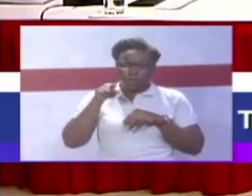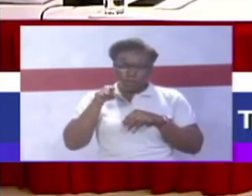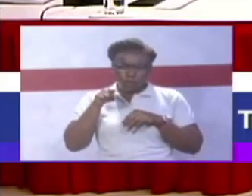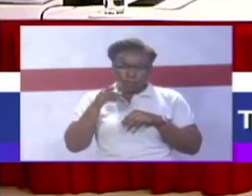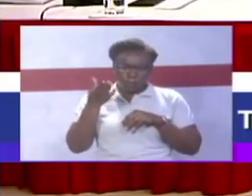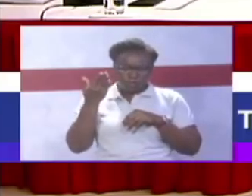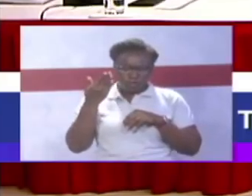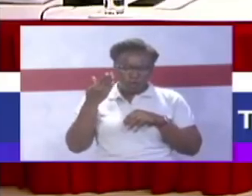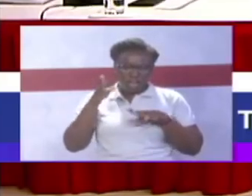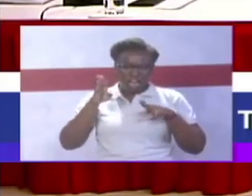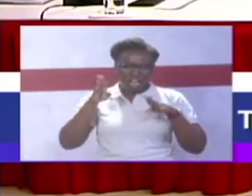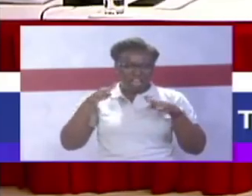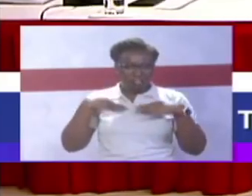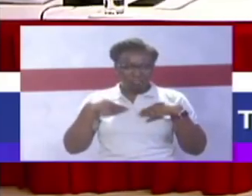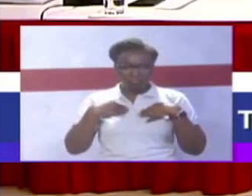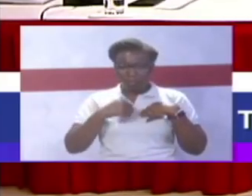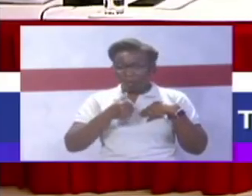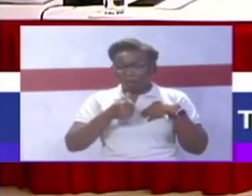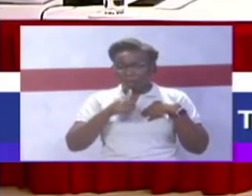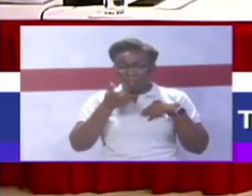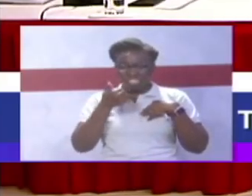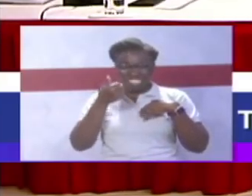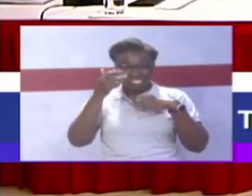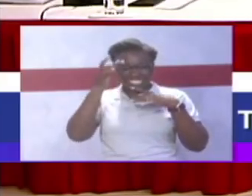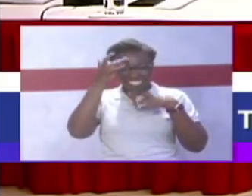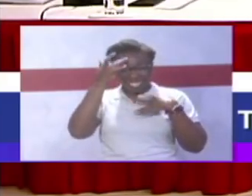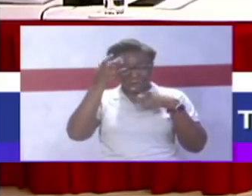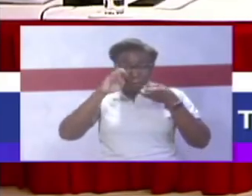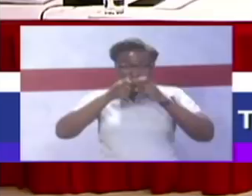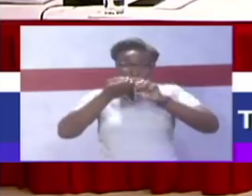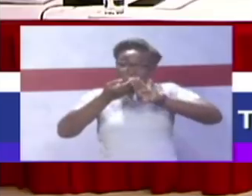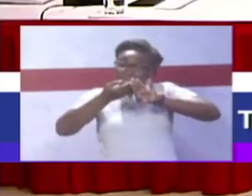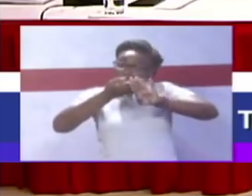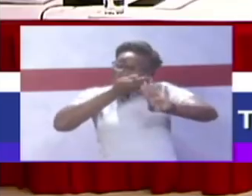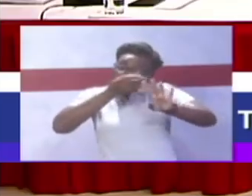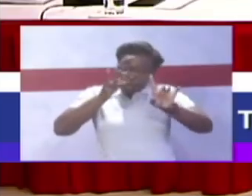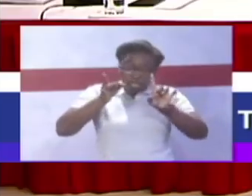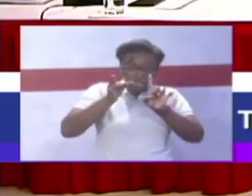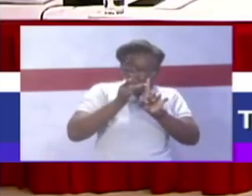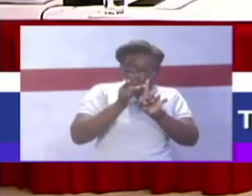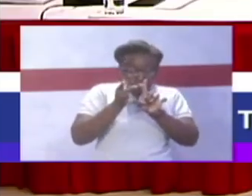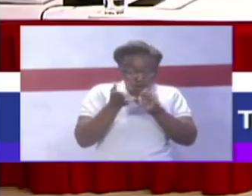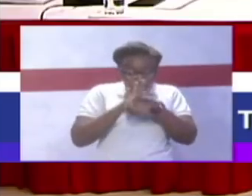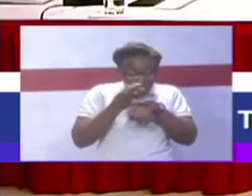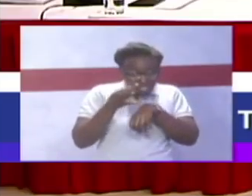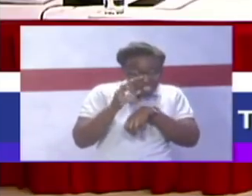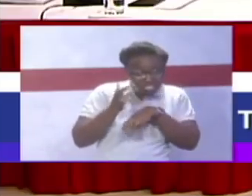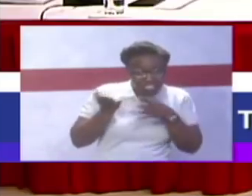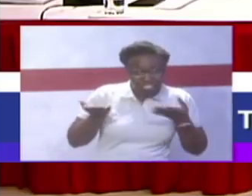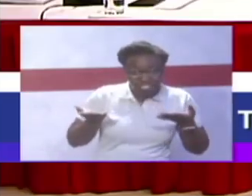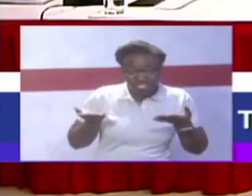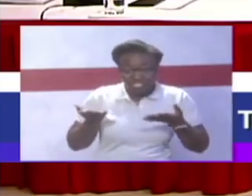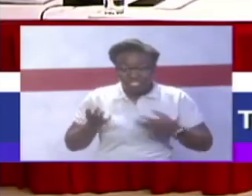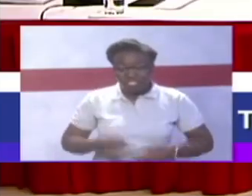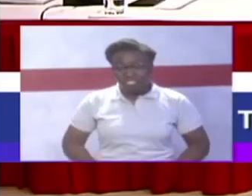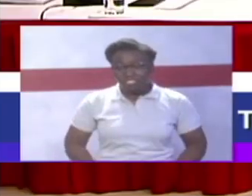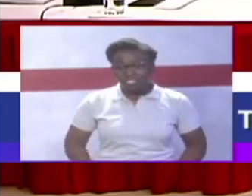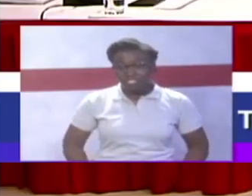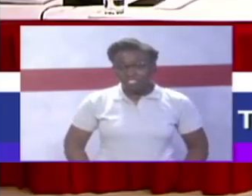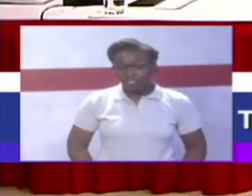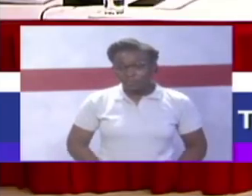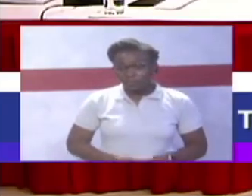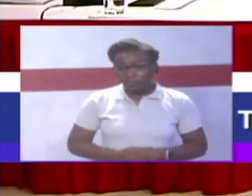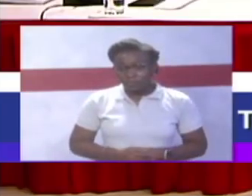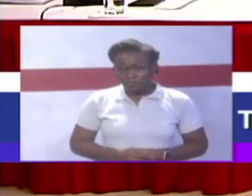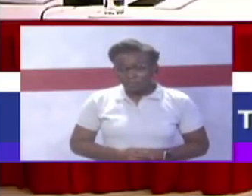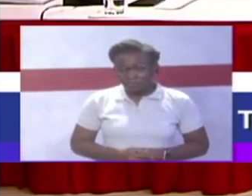etc., before getting infected? And I also think there's a opportunity to defend yourself against one of the statements that Dr. Hines said.